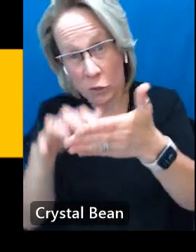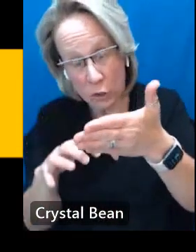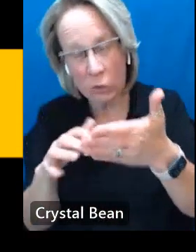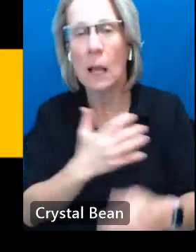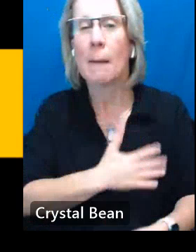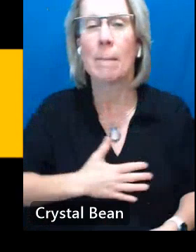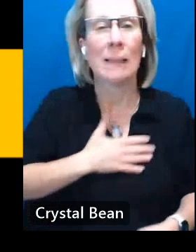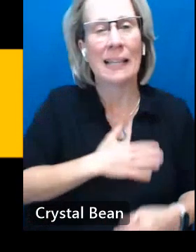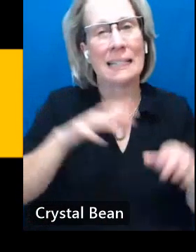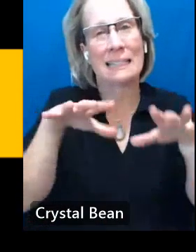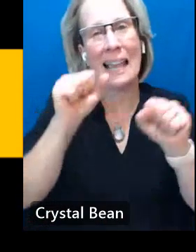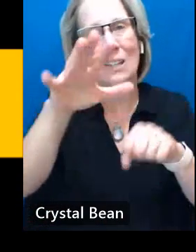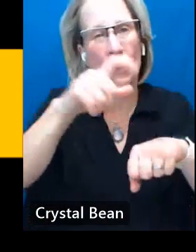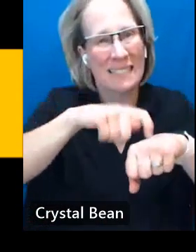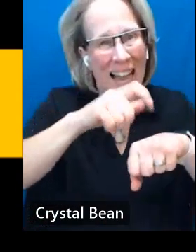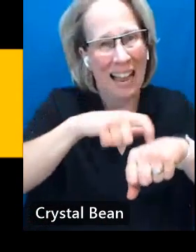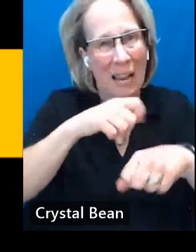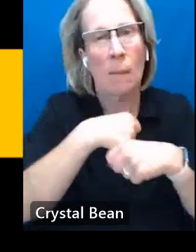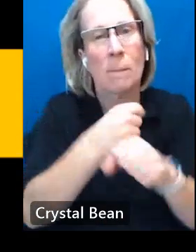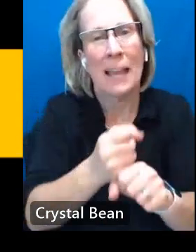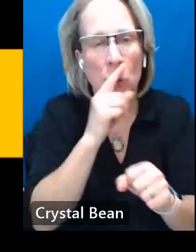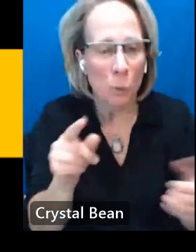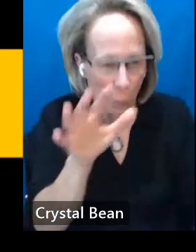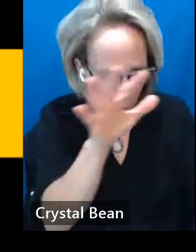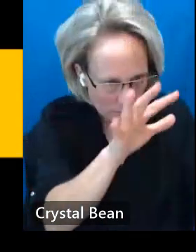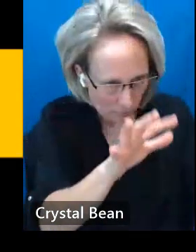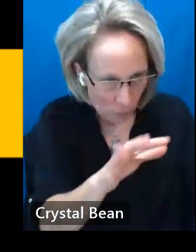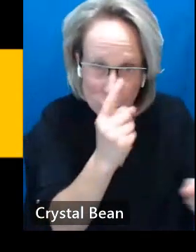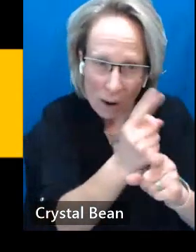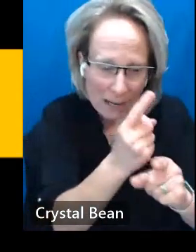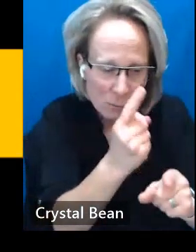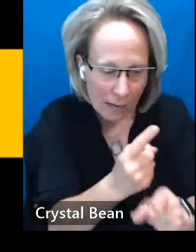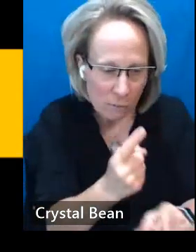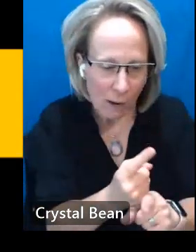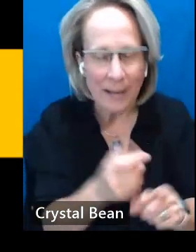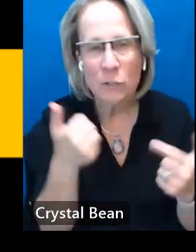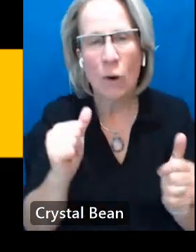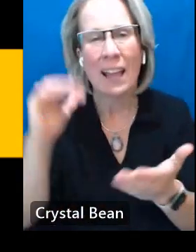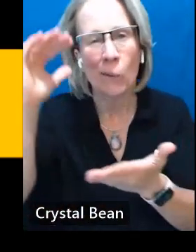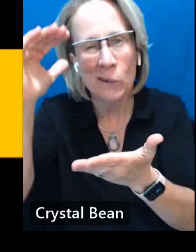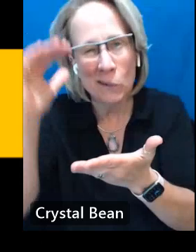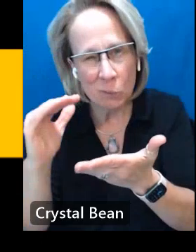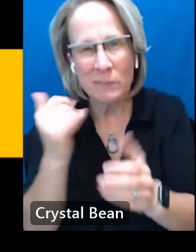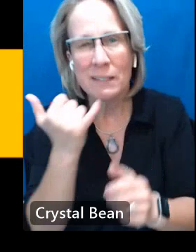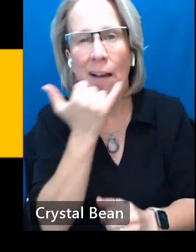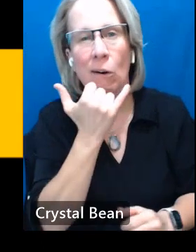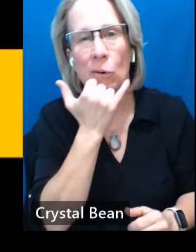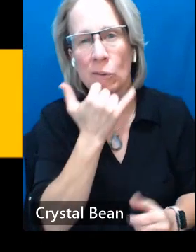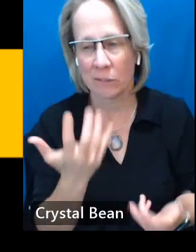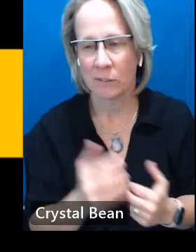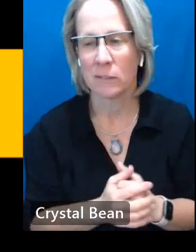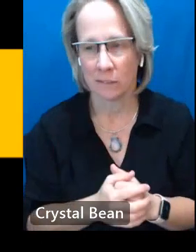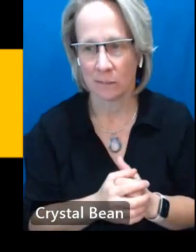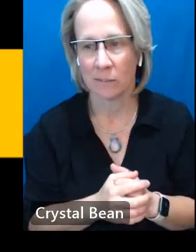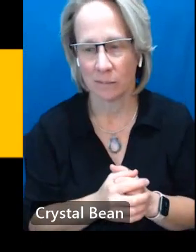accurate and correct to reduce these errors that we then have to go back and fix. Okay.